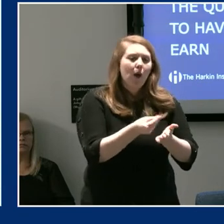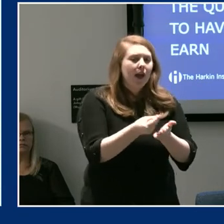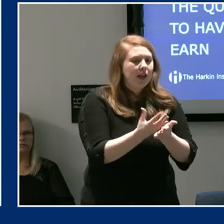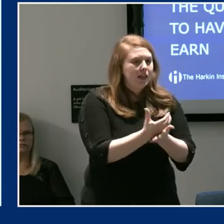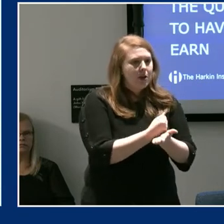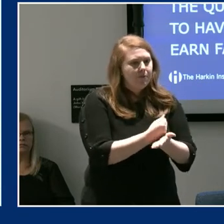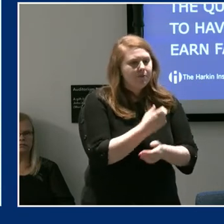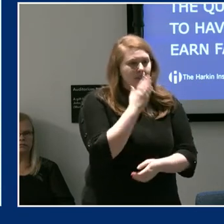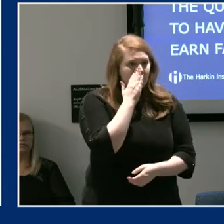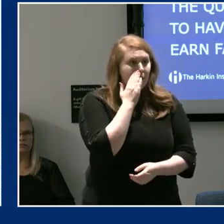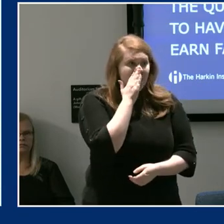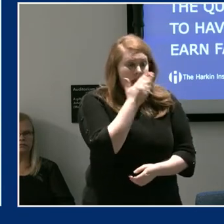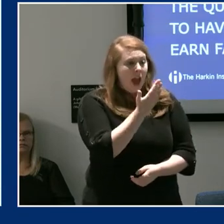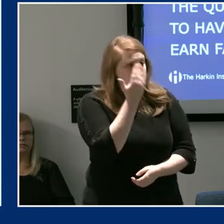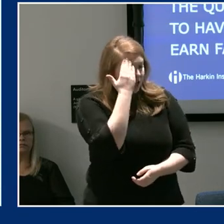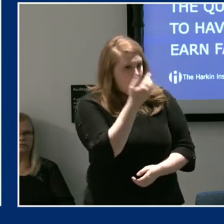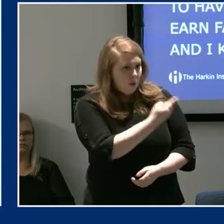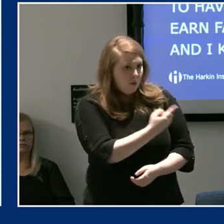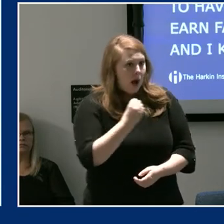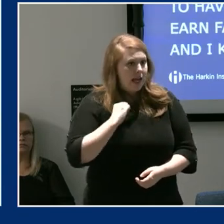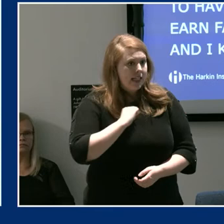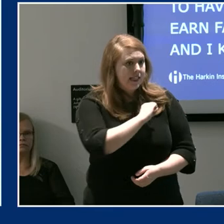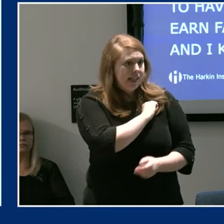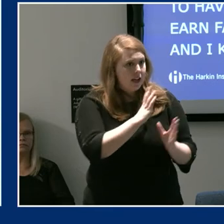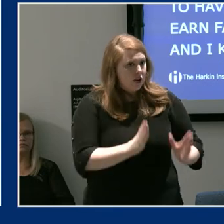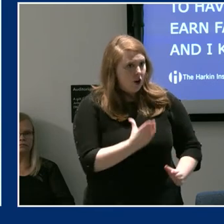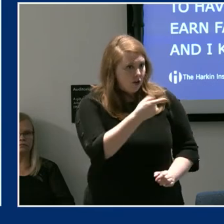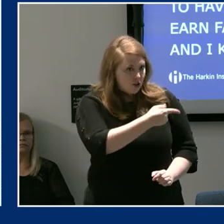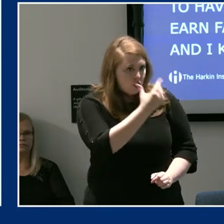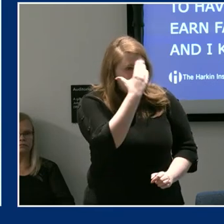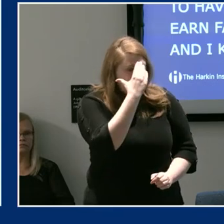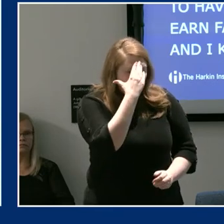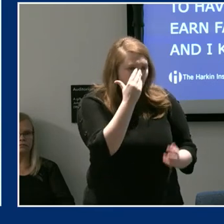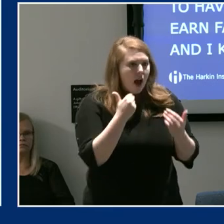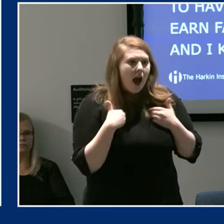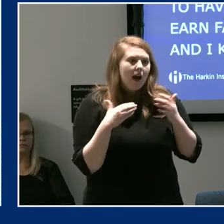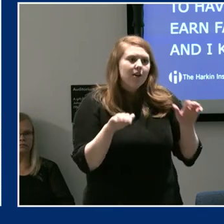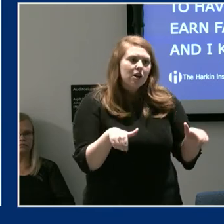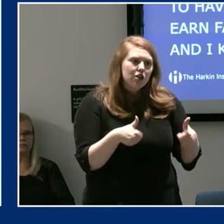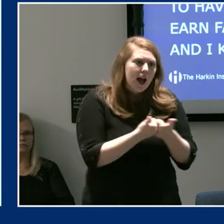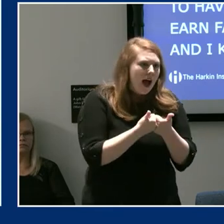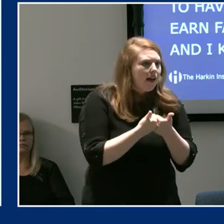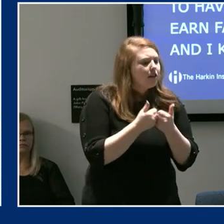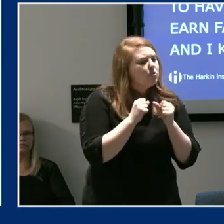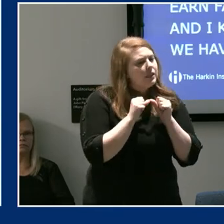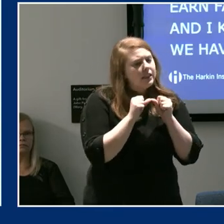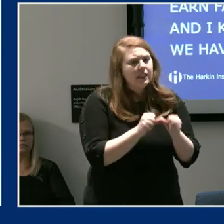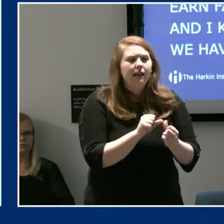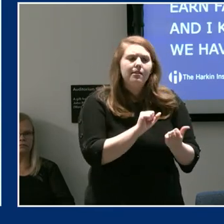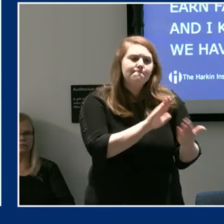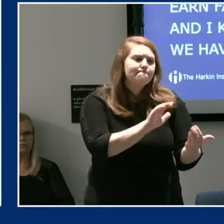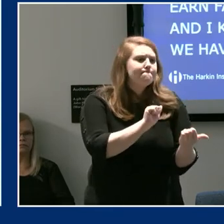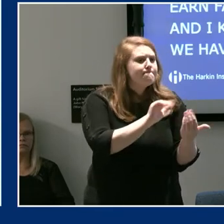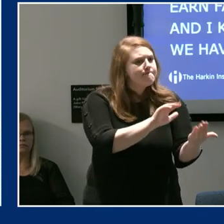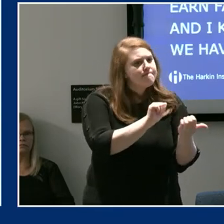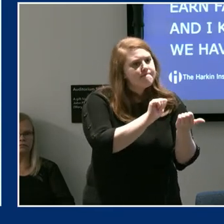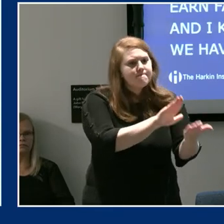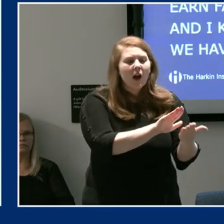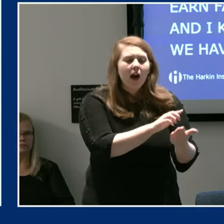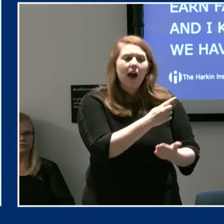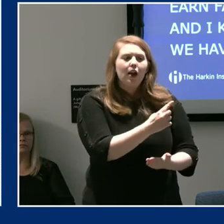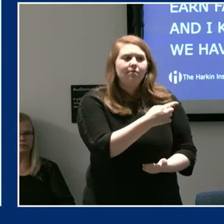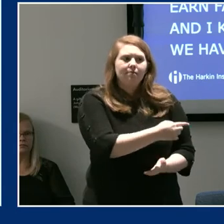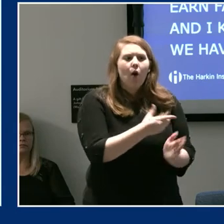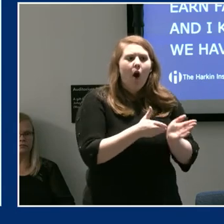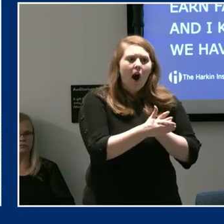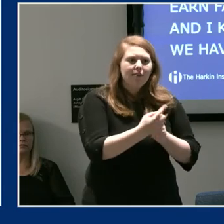well, Senator, that we have quite a challenge that we continue to confront. I think you often refer to